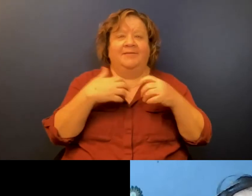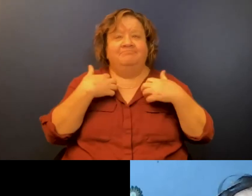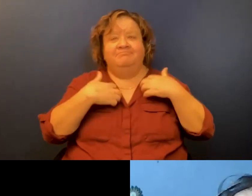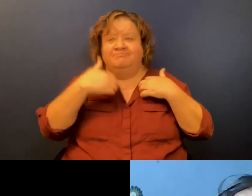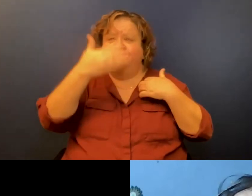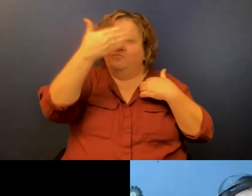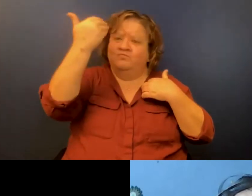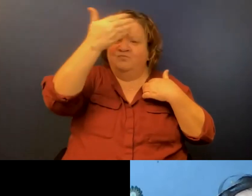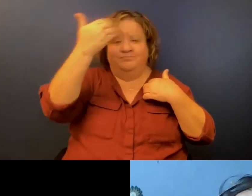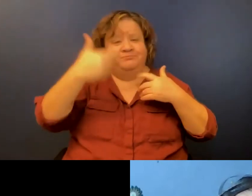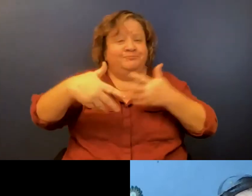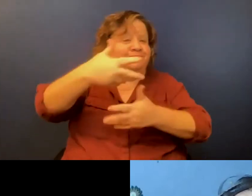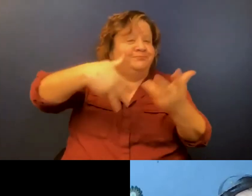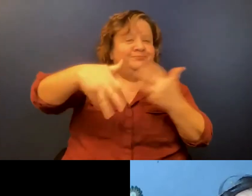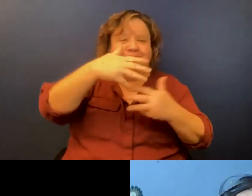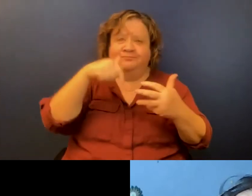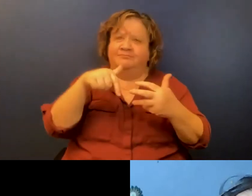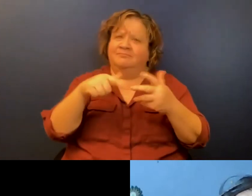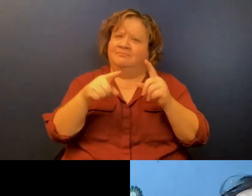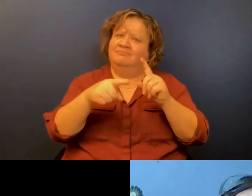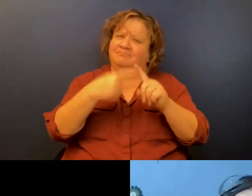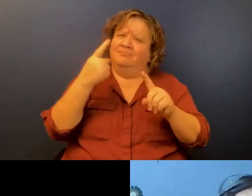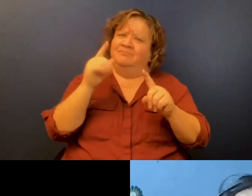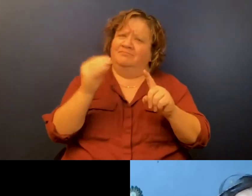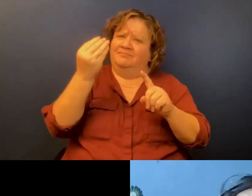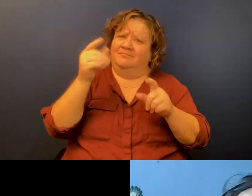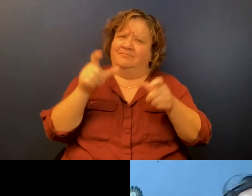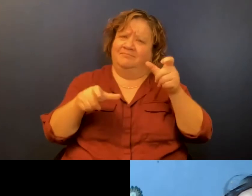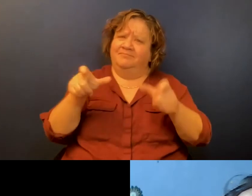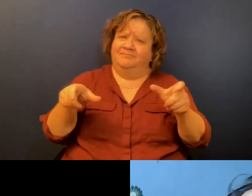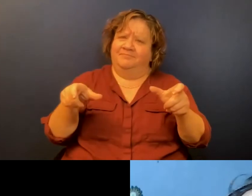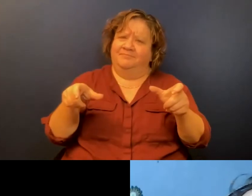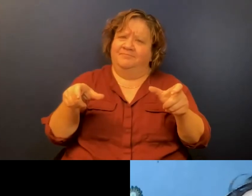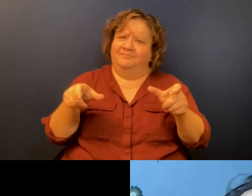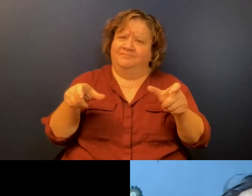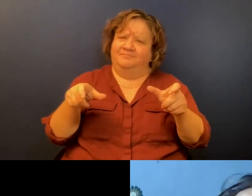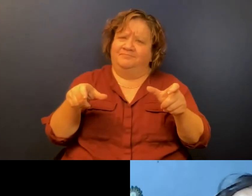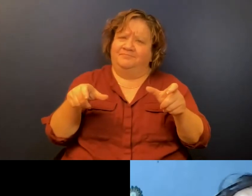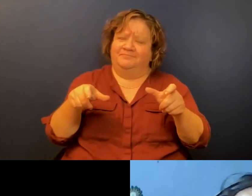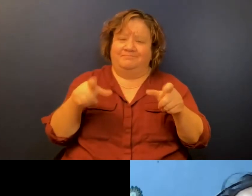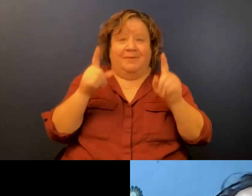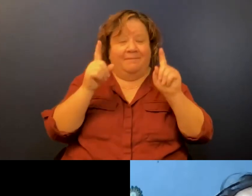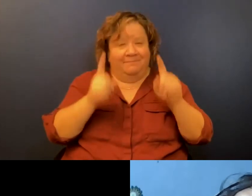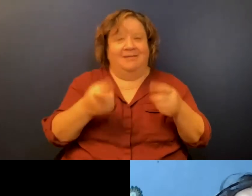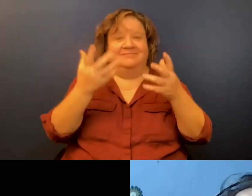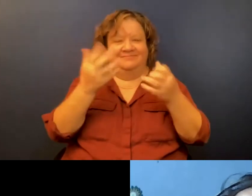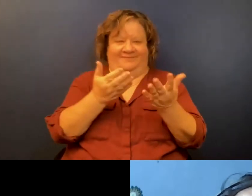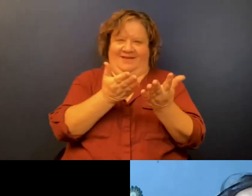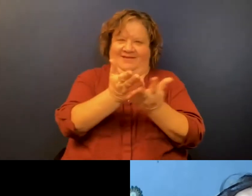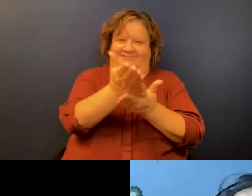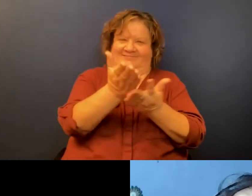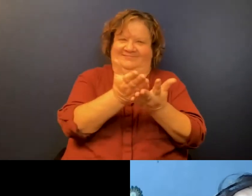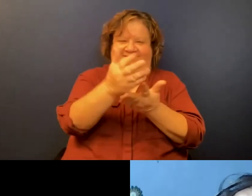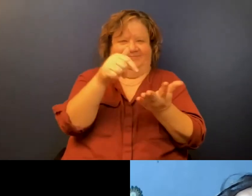has to be accessible, mainly in those countries who are